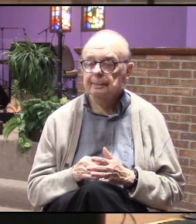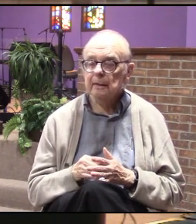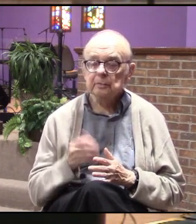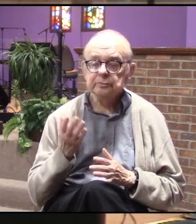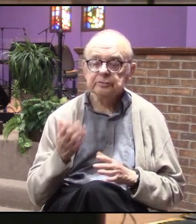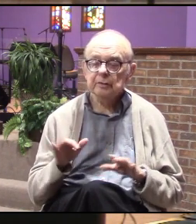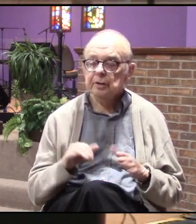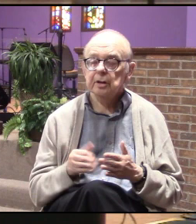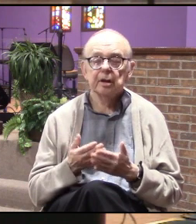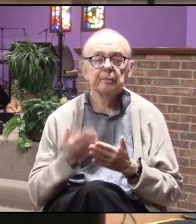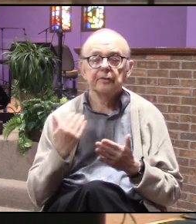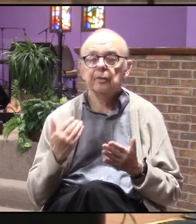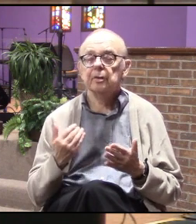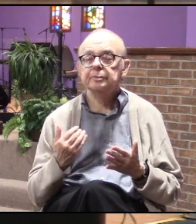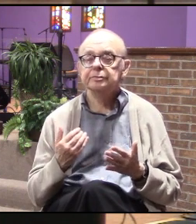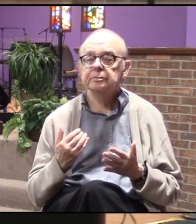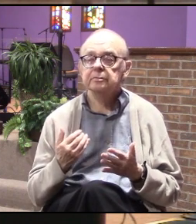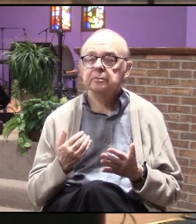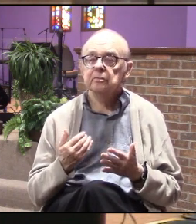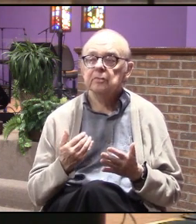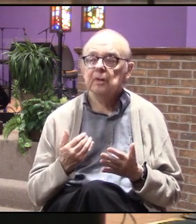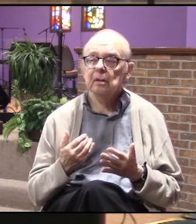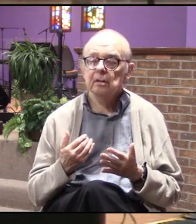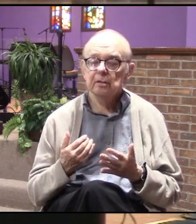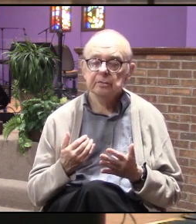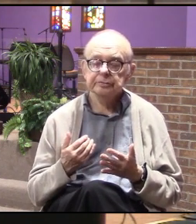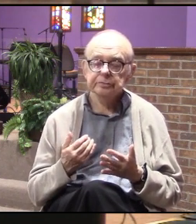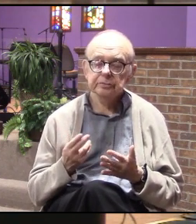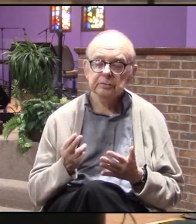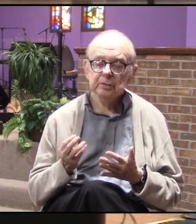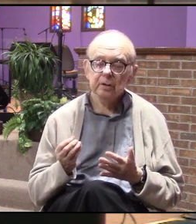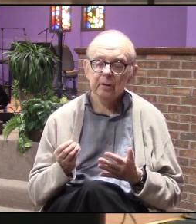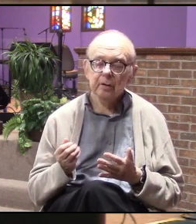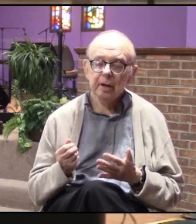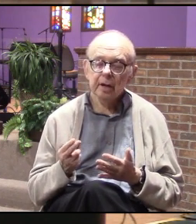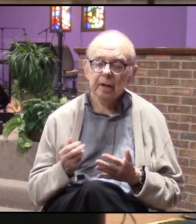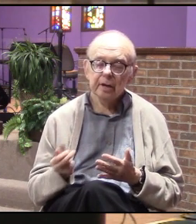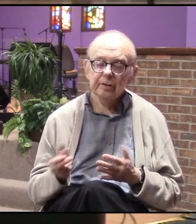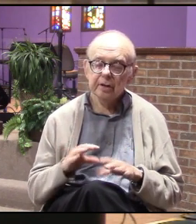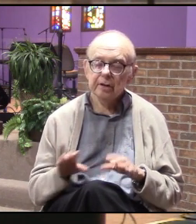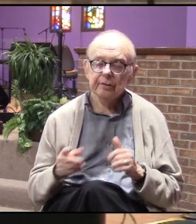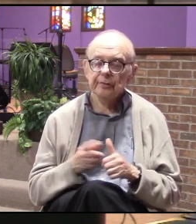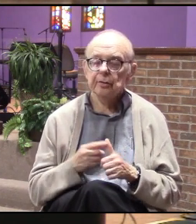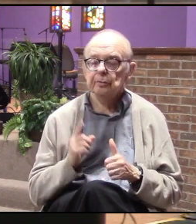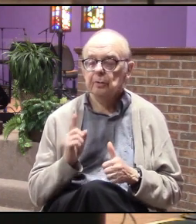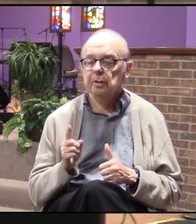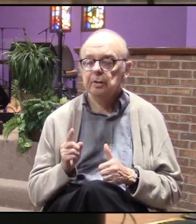Never done one before. He did his first one.